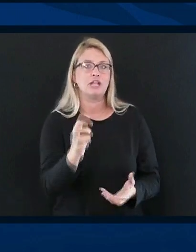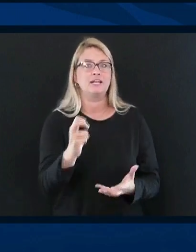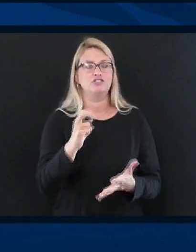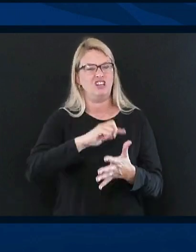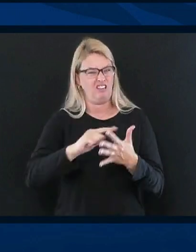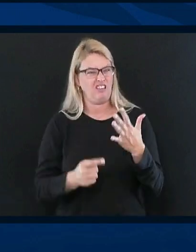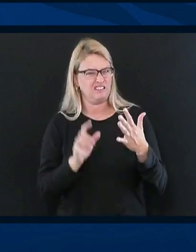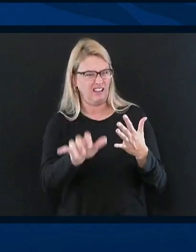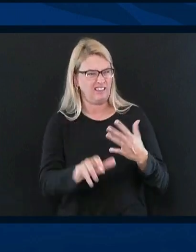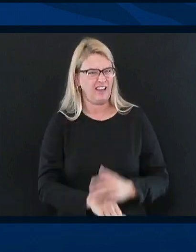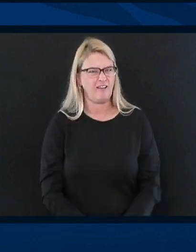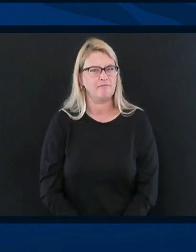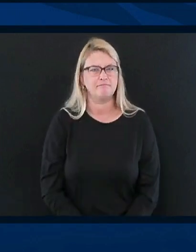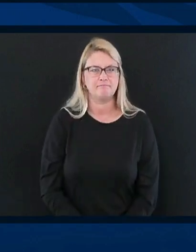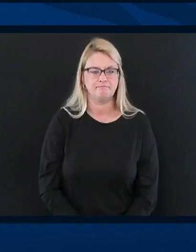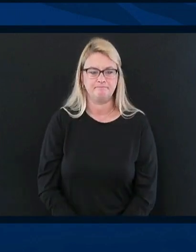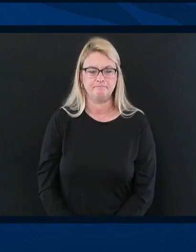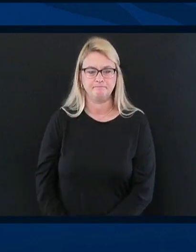that.